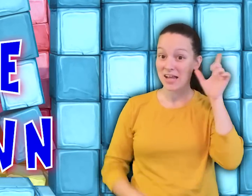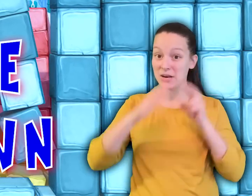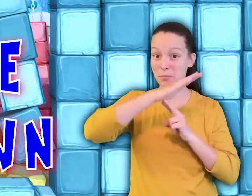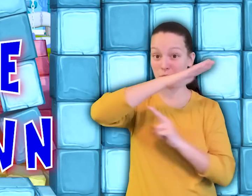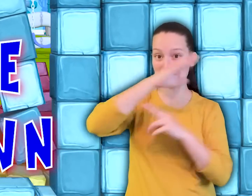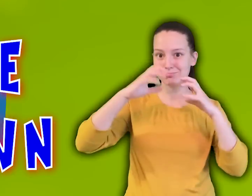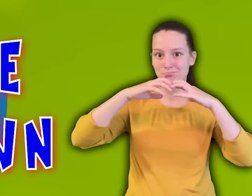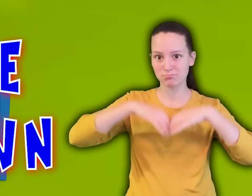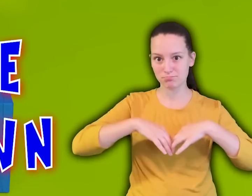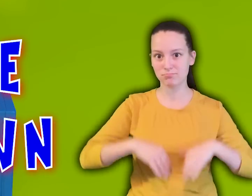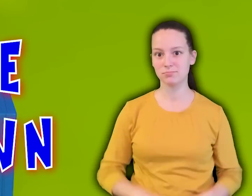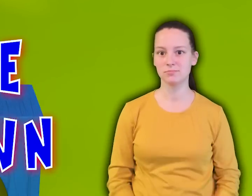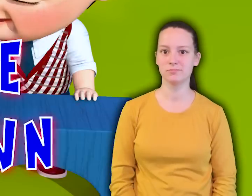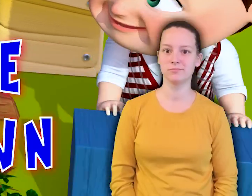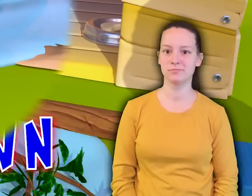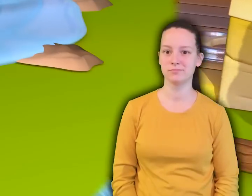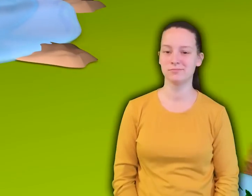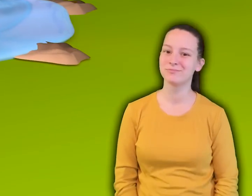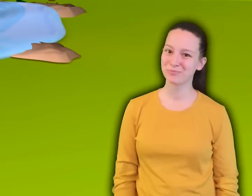London bridg is falling